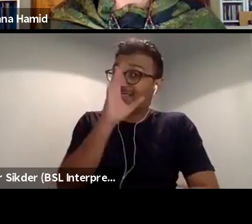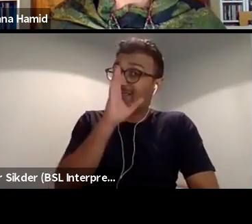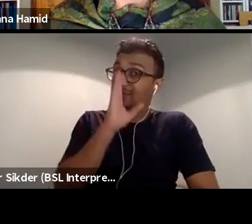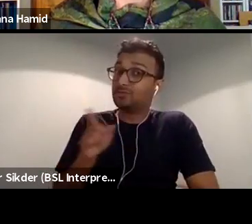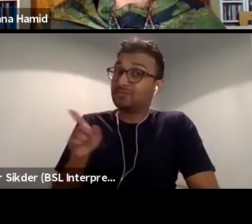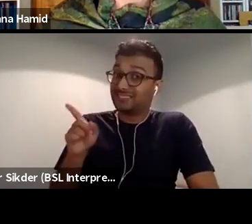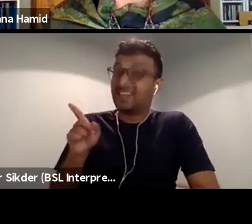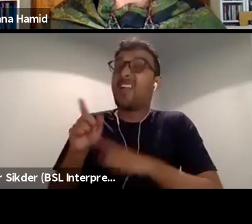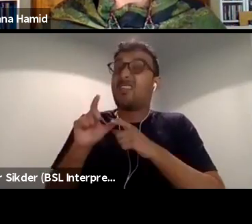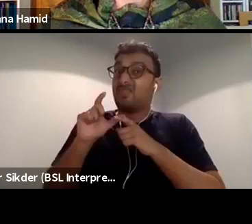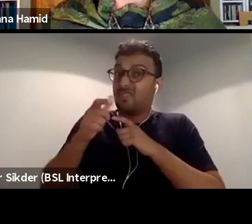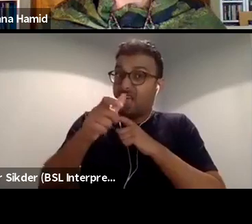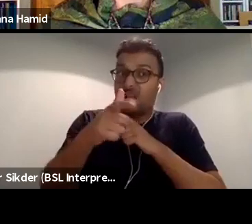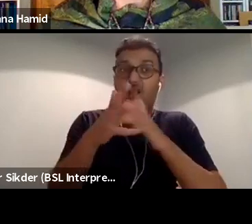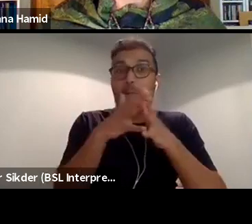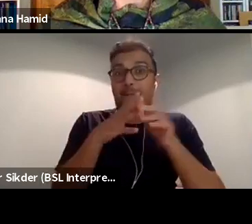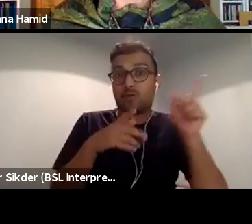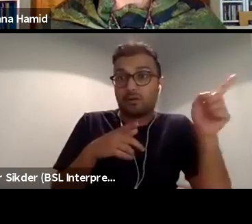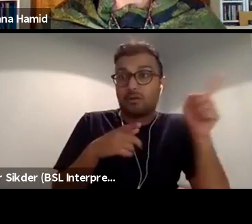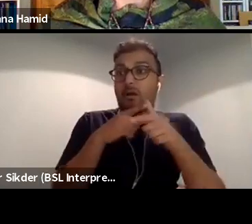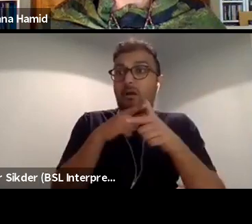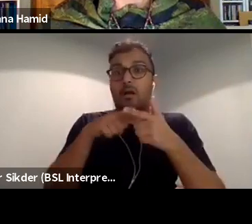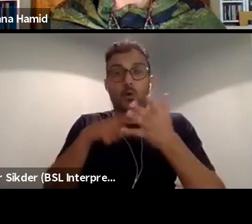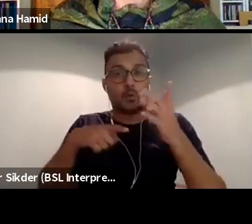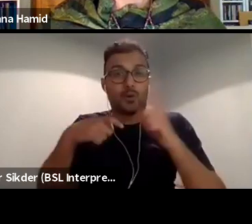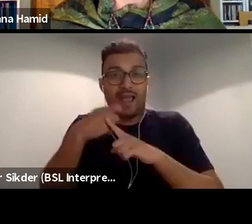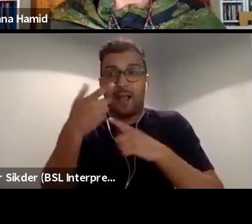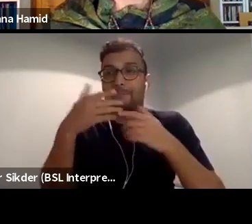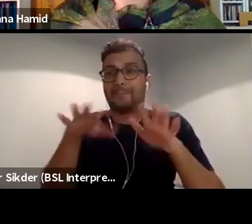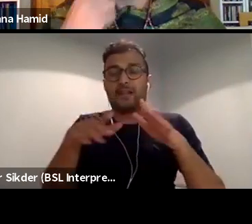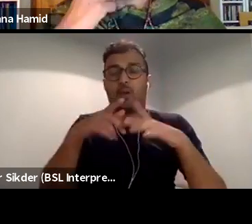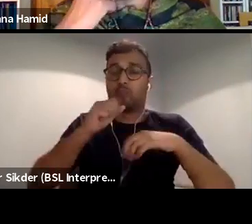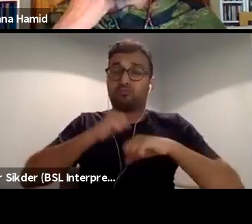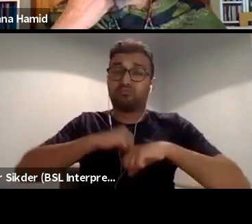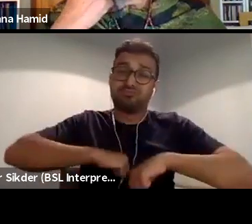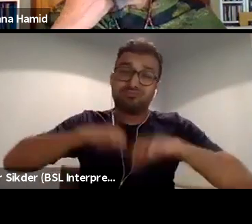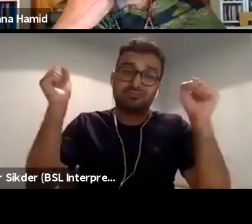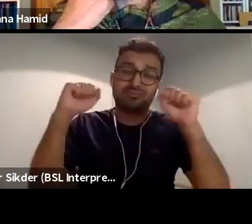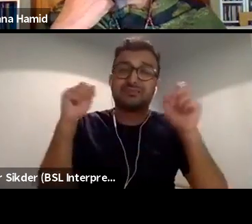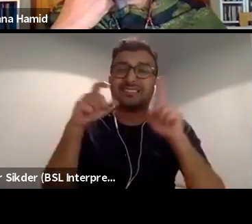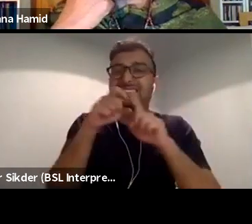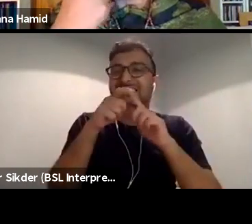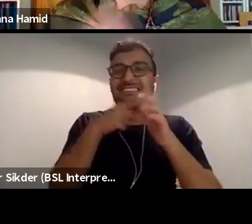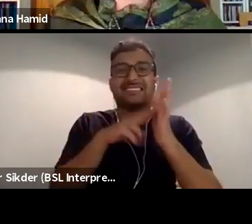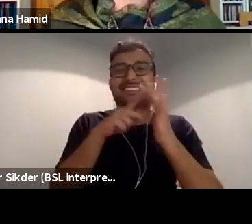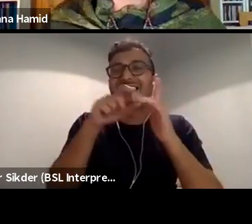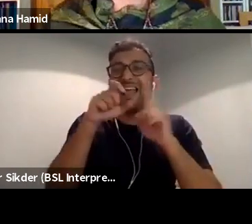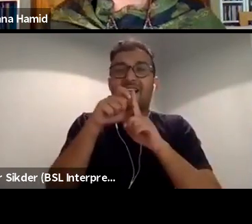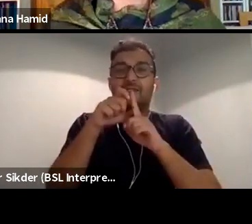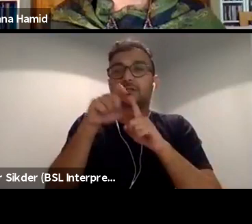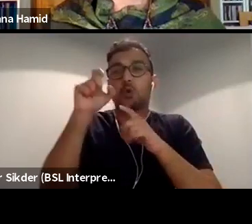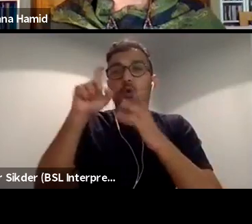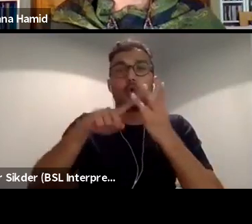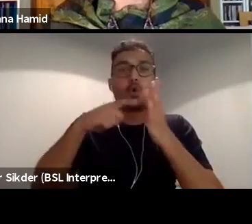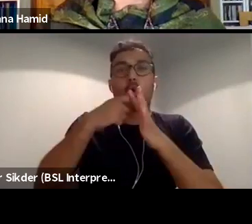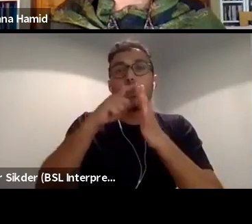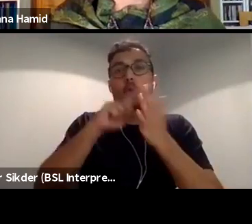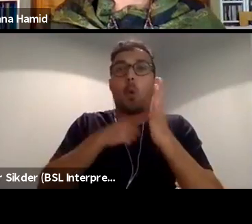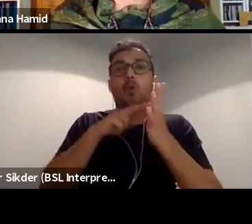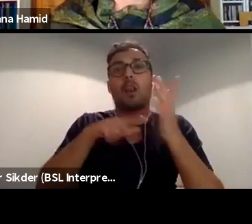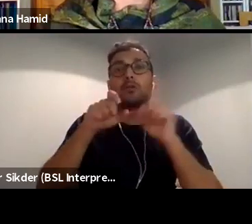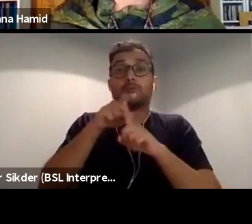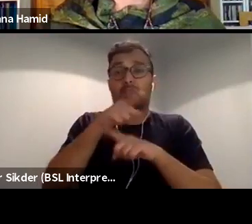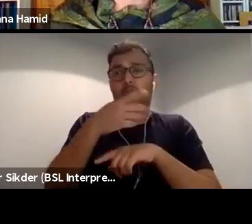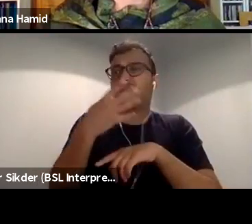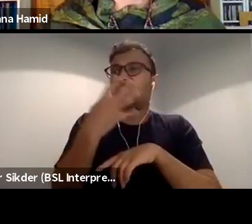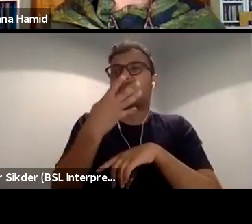had the bombings by David Copeland, who was a neo-Nazi back in the 90s, but people have very short memories.